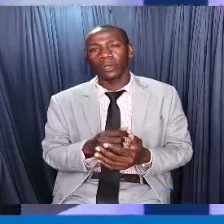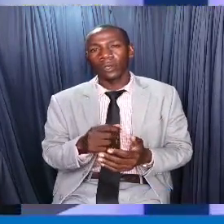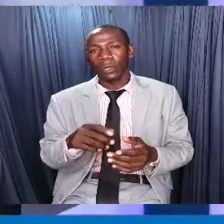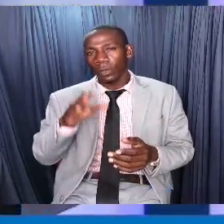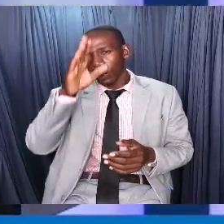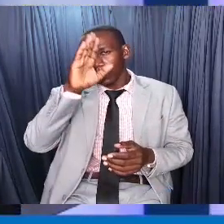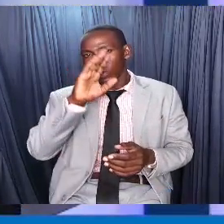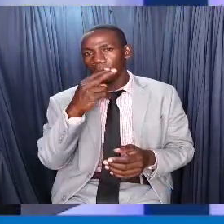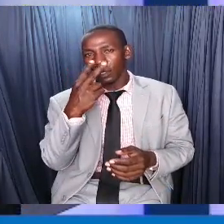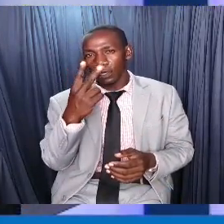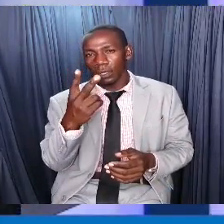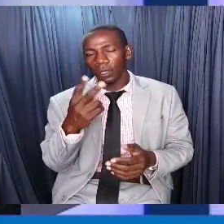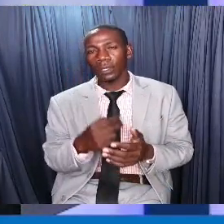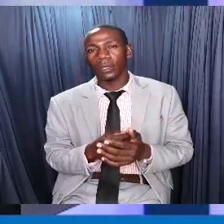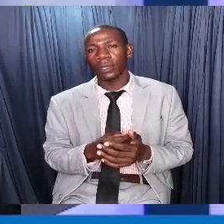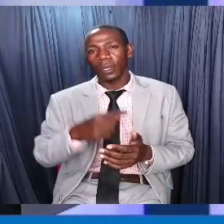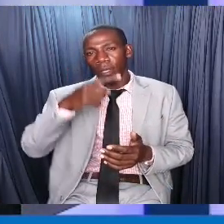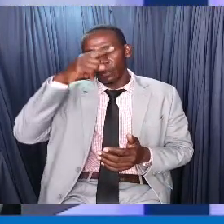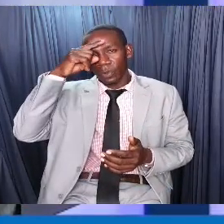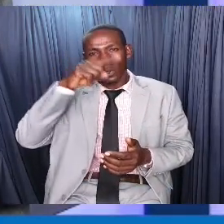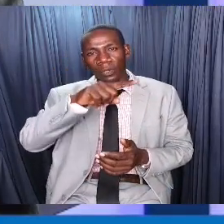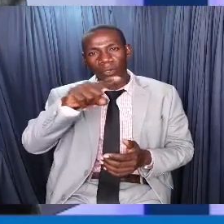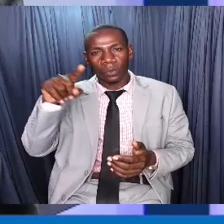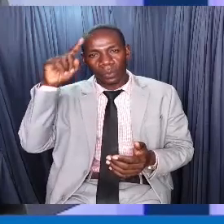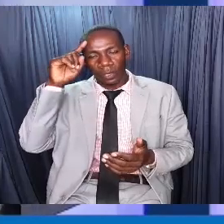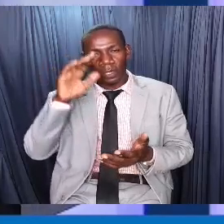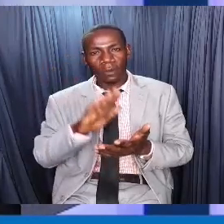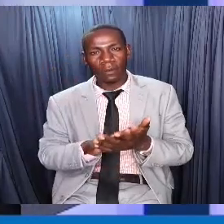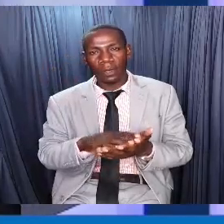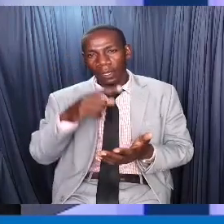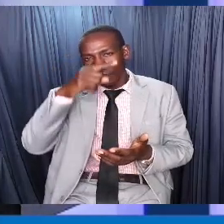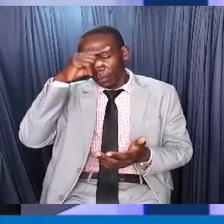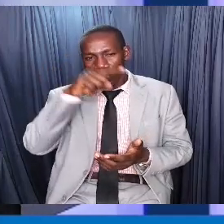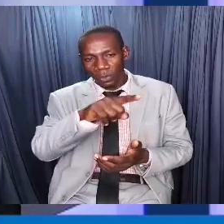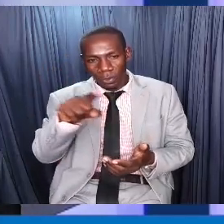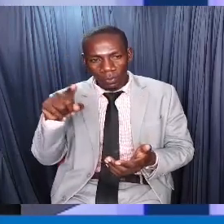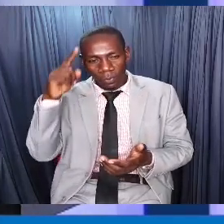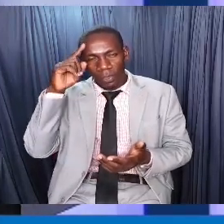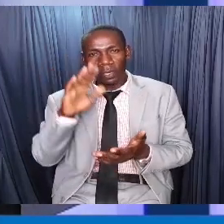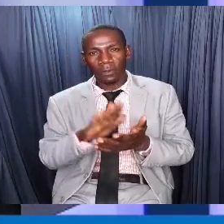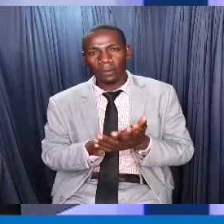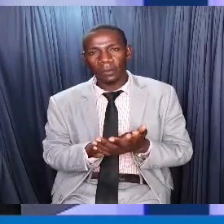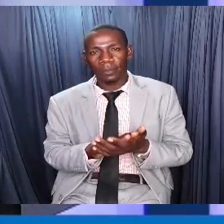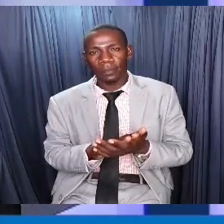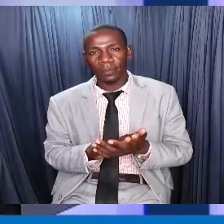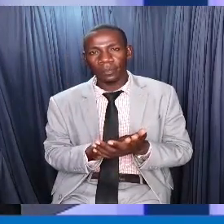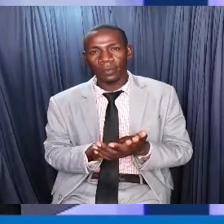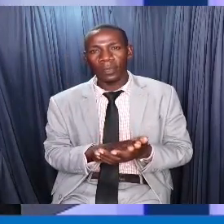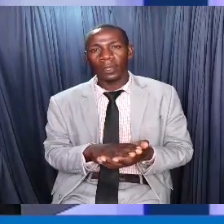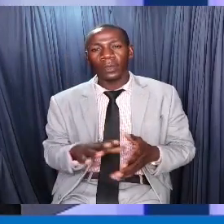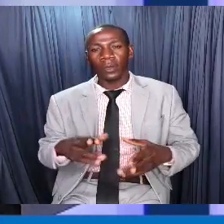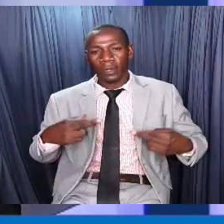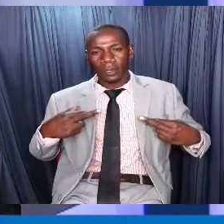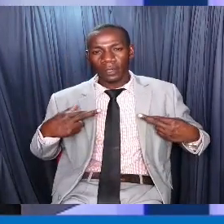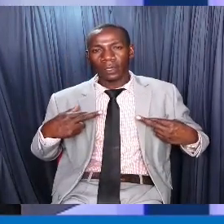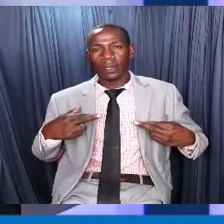naye anaangalia. Now God will behold. Kwa kuwa mnaamini. For you believe. Kwa kuwa mnaamini. For you believe. Haya nanyi pateni nanyi.